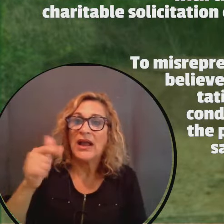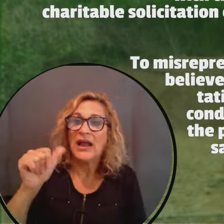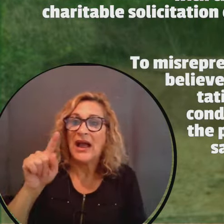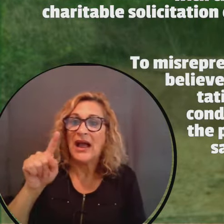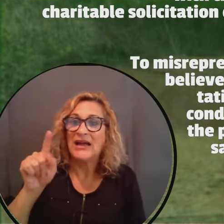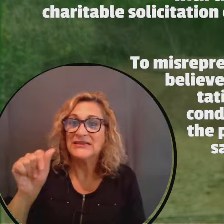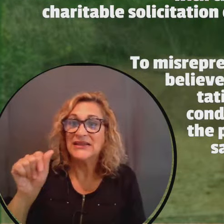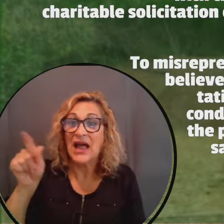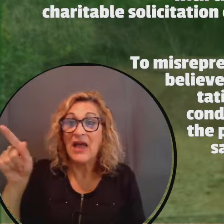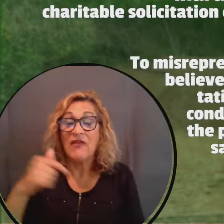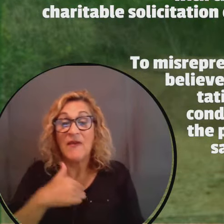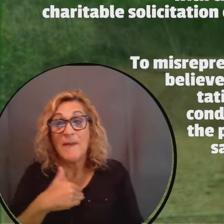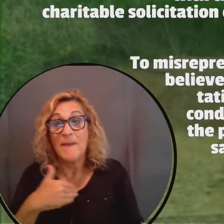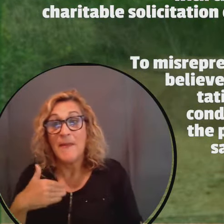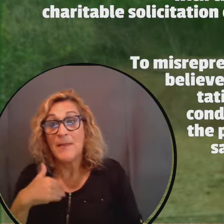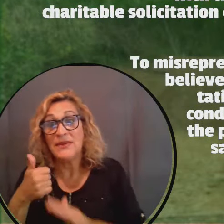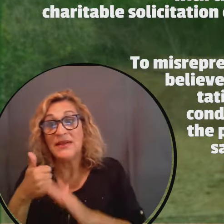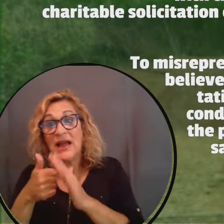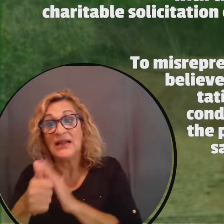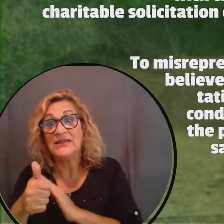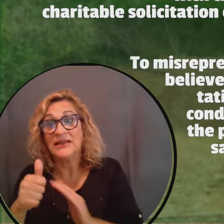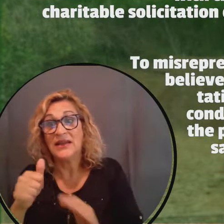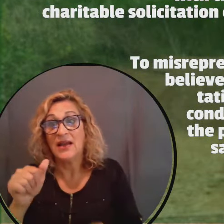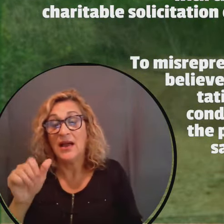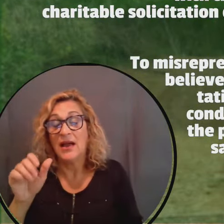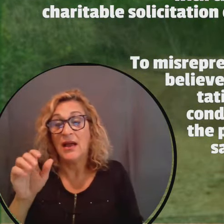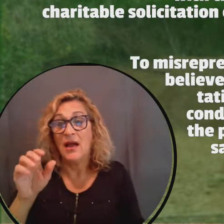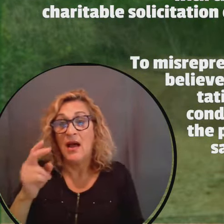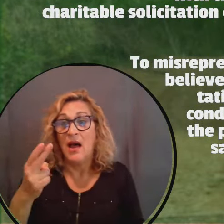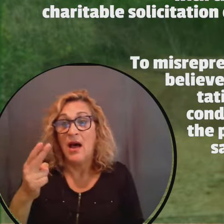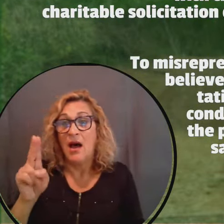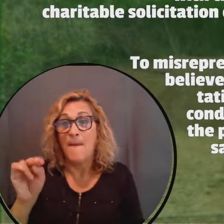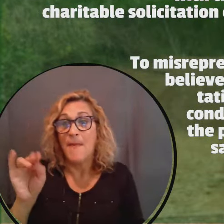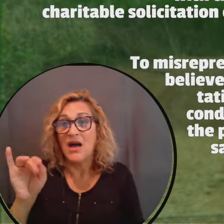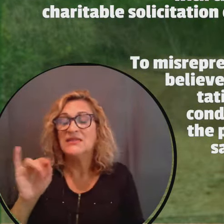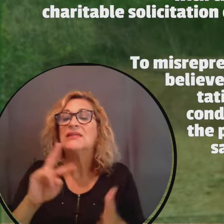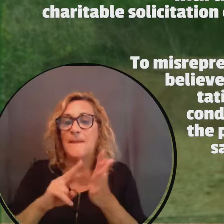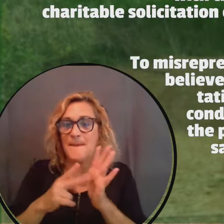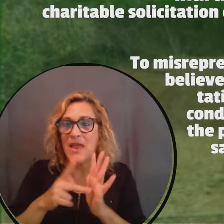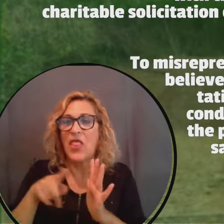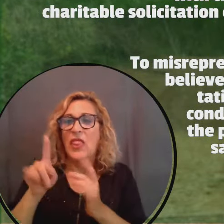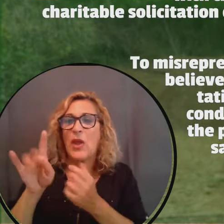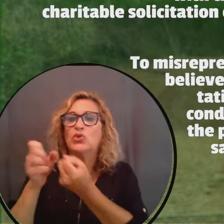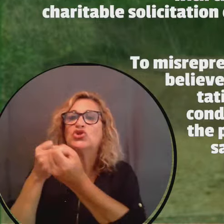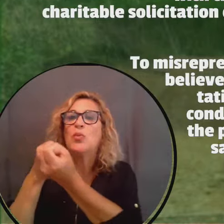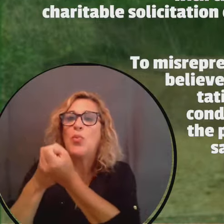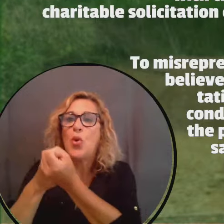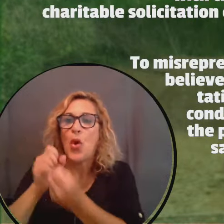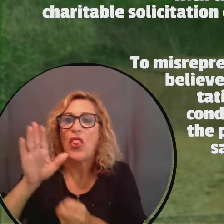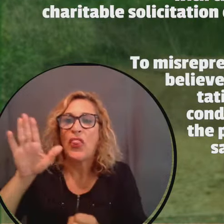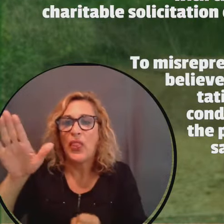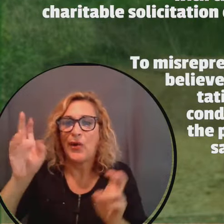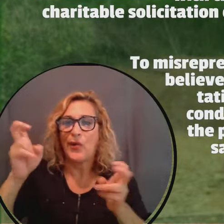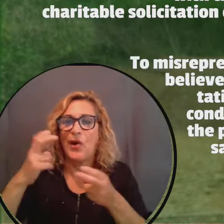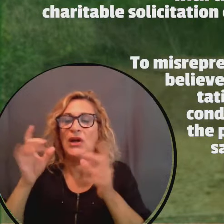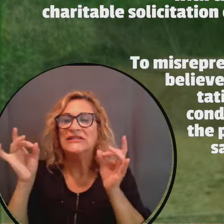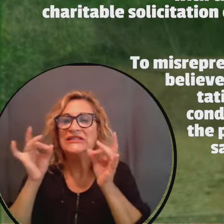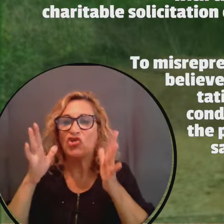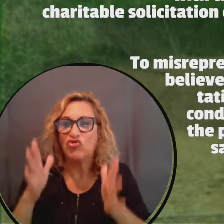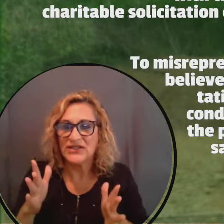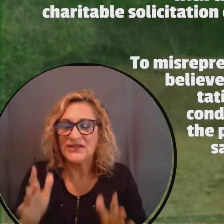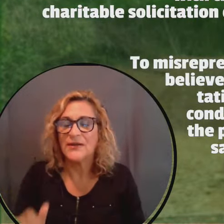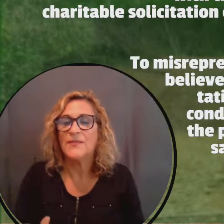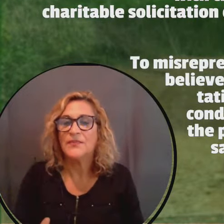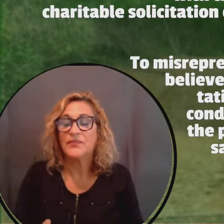Hamas, they were charged with material support to terrorism. And yet the crucial difference between those